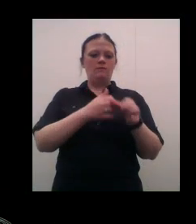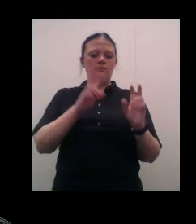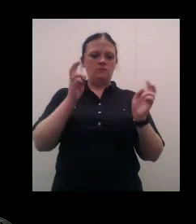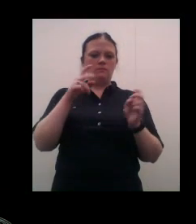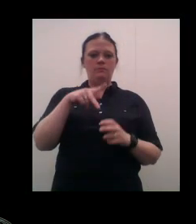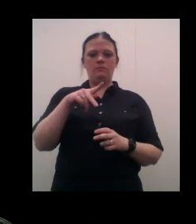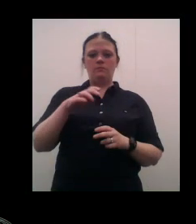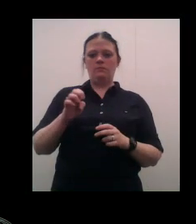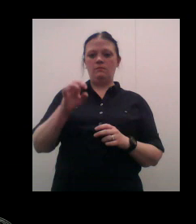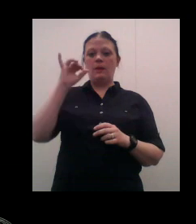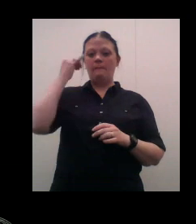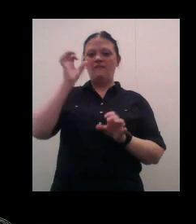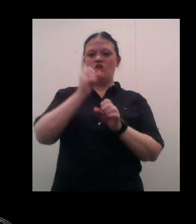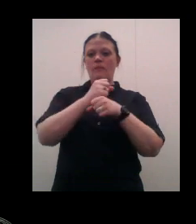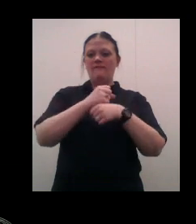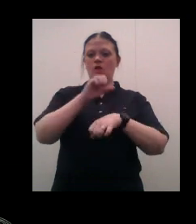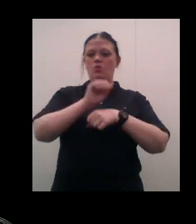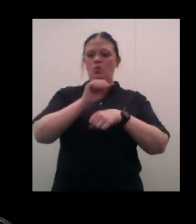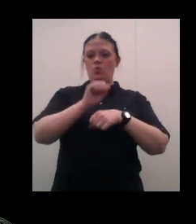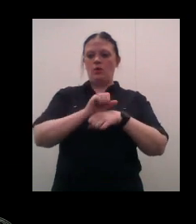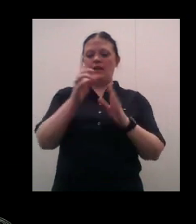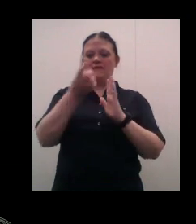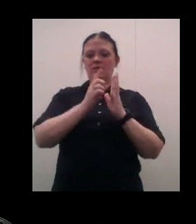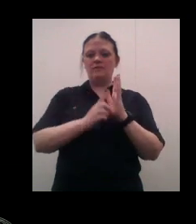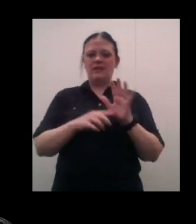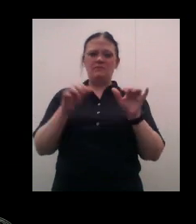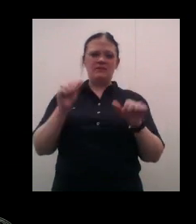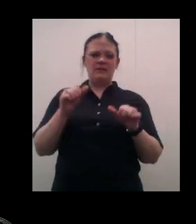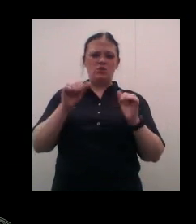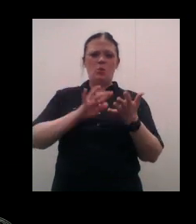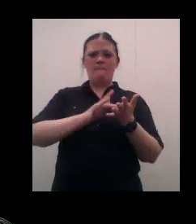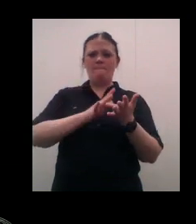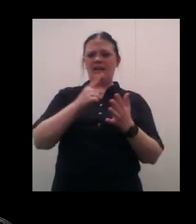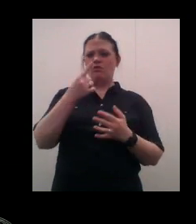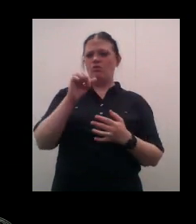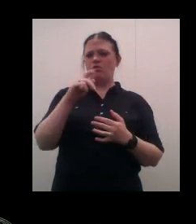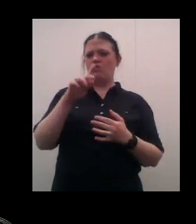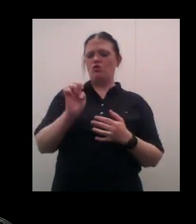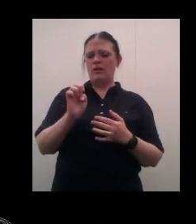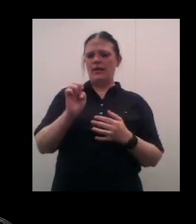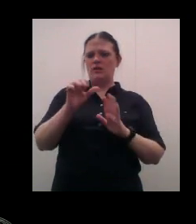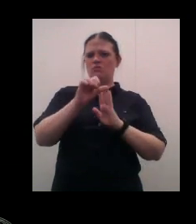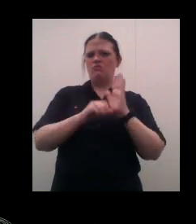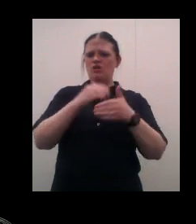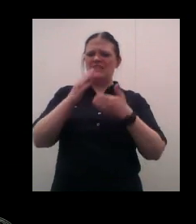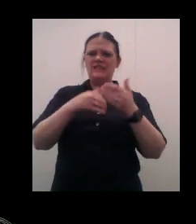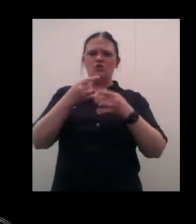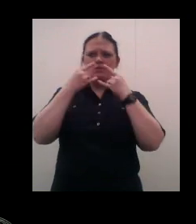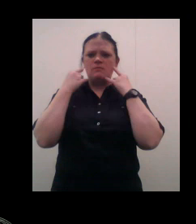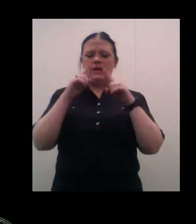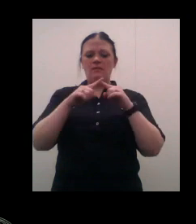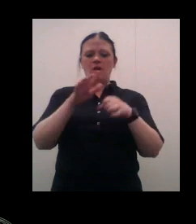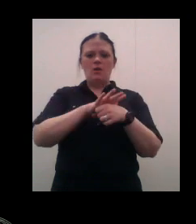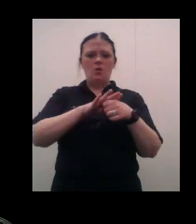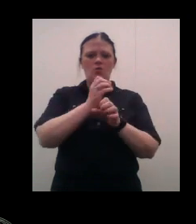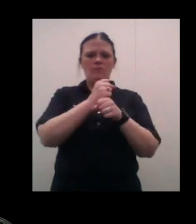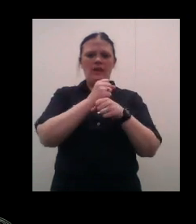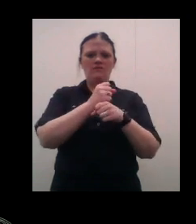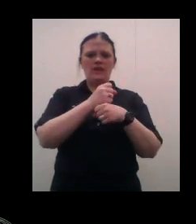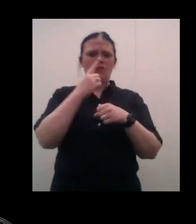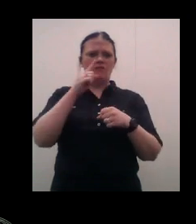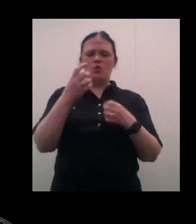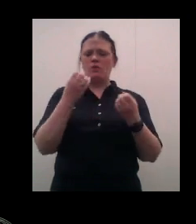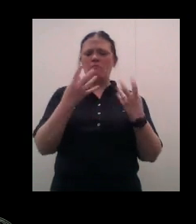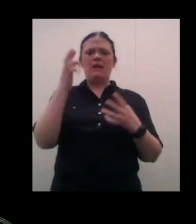Buffalo Manufacturing Works has designed a potentially medical-grade procedural mask, yet local manufacturers, for a variety of